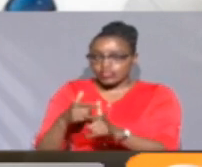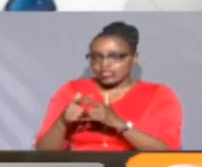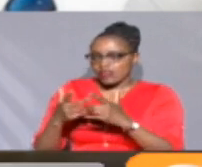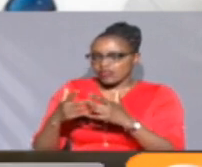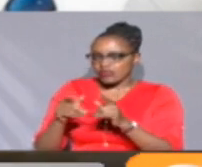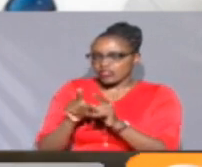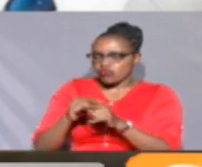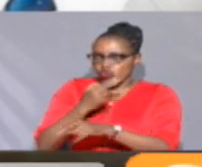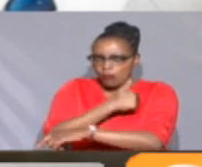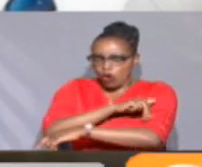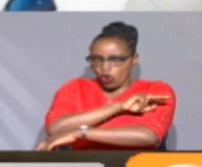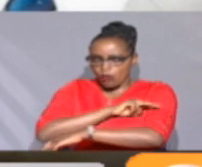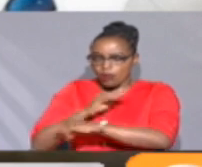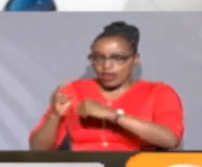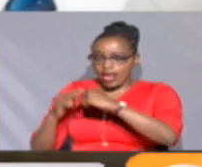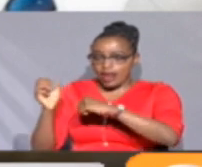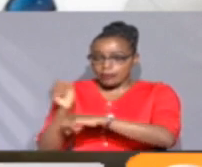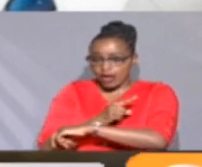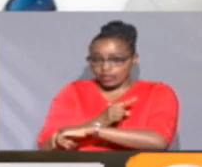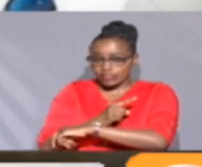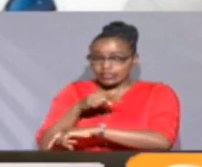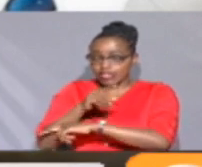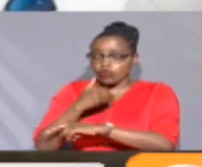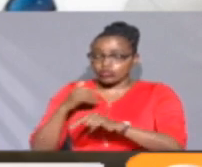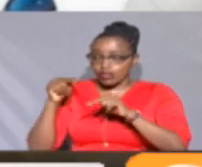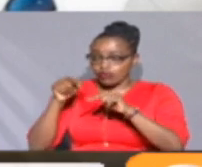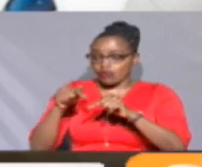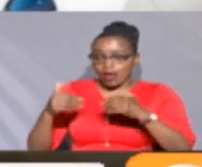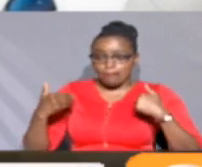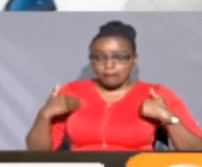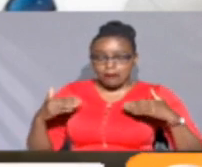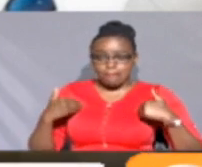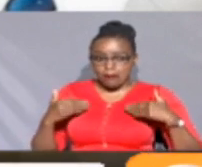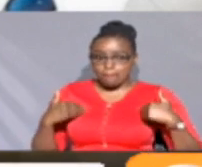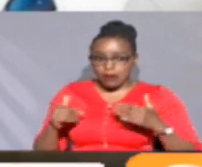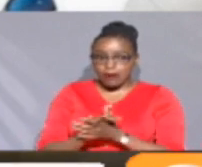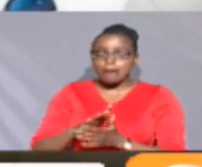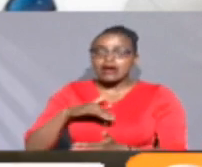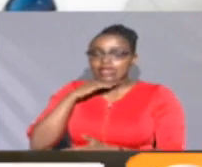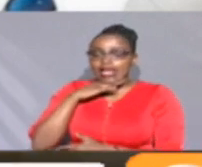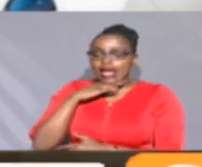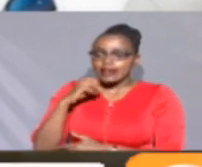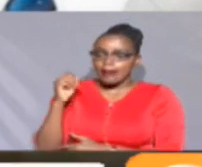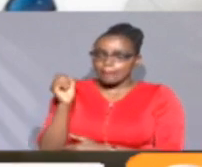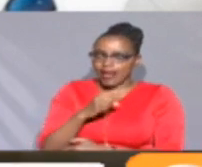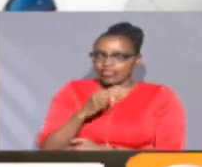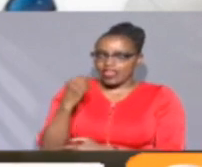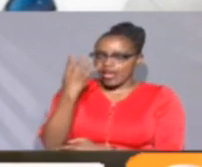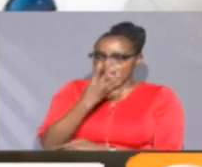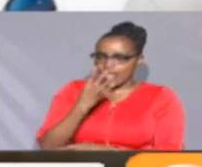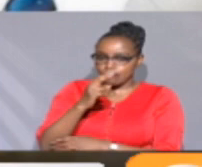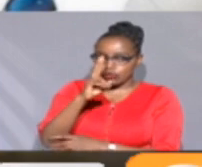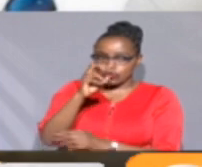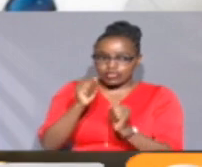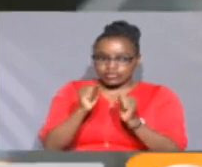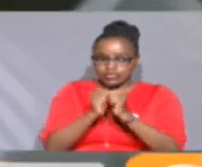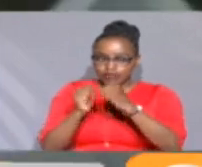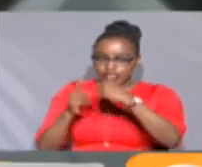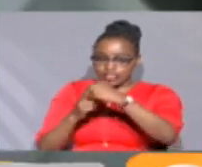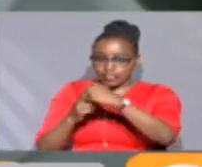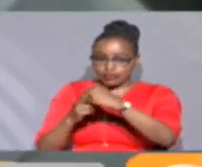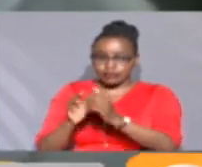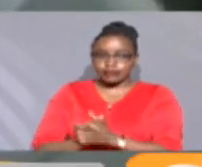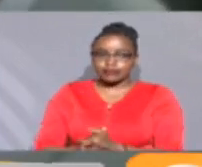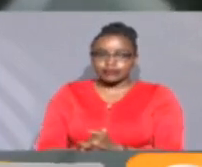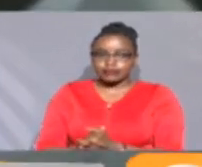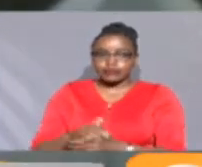from a hospital bed 9 months since his co-accused pleaded not guilty. He died in April 2017 before conclusion of the case. To